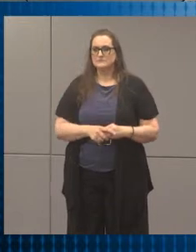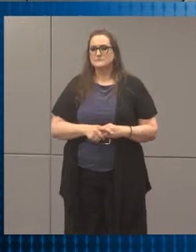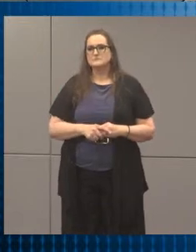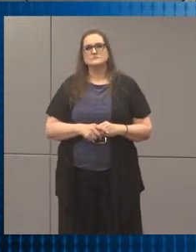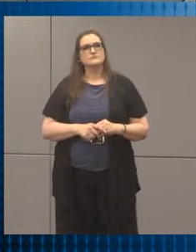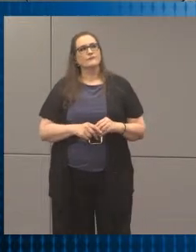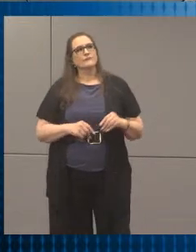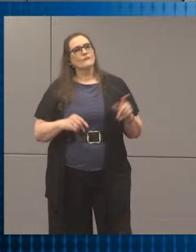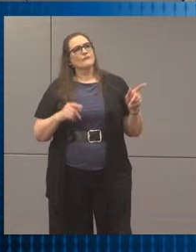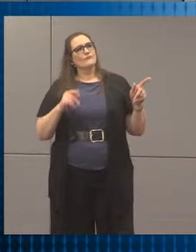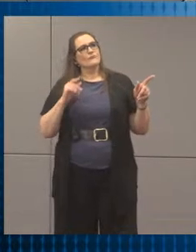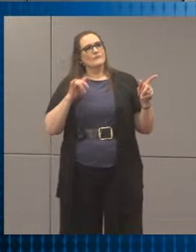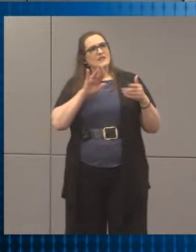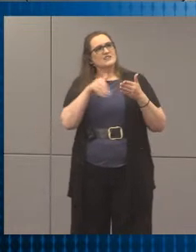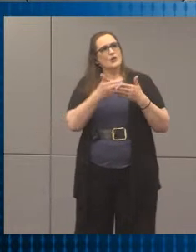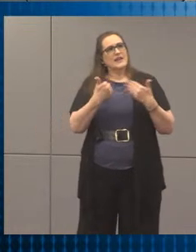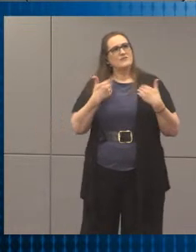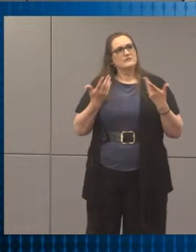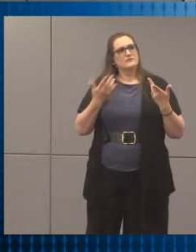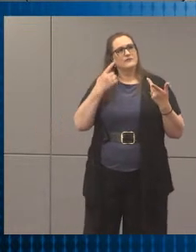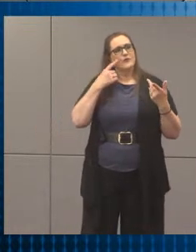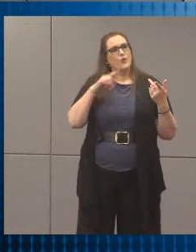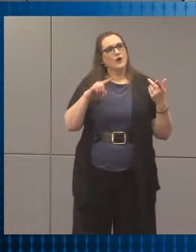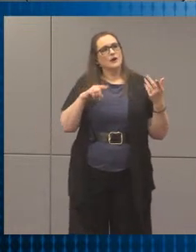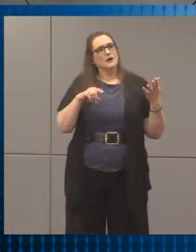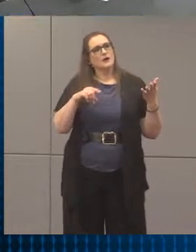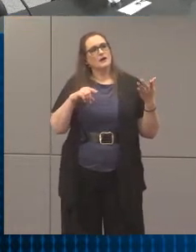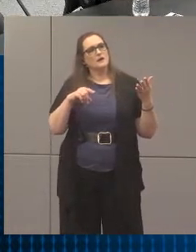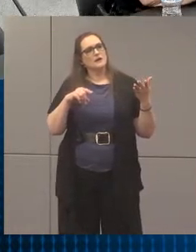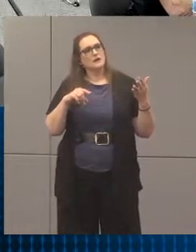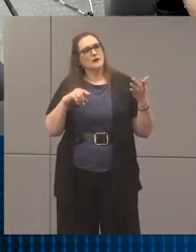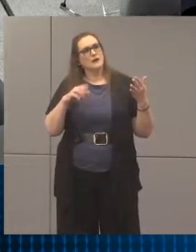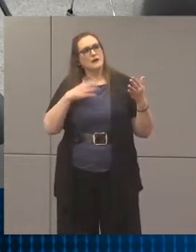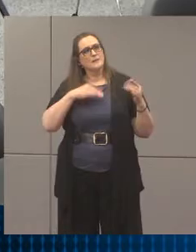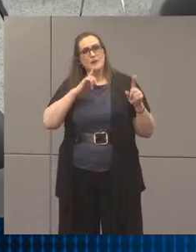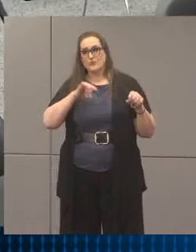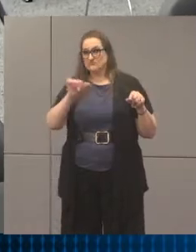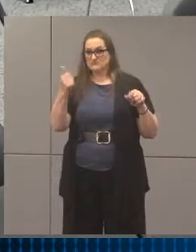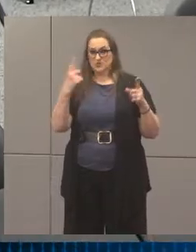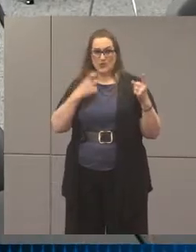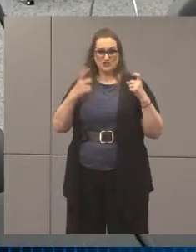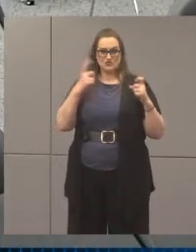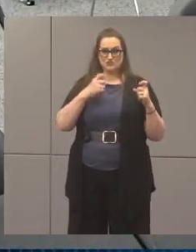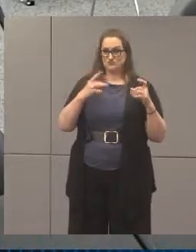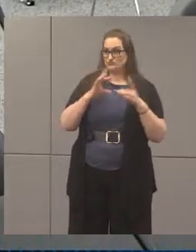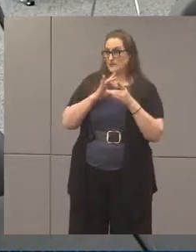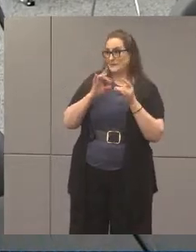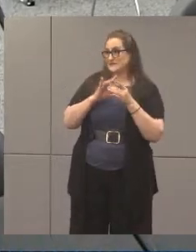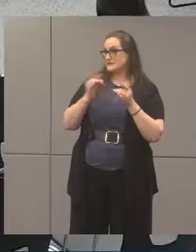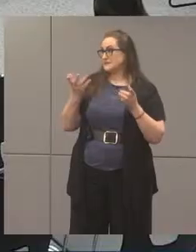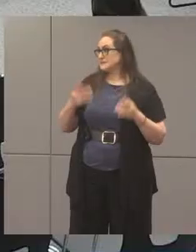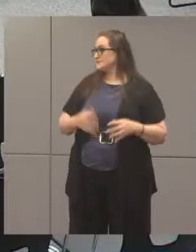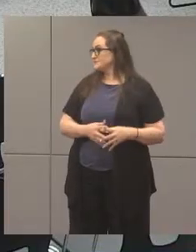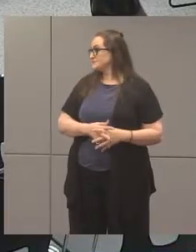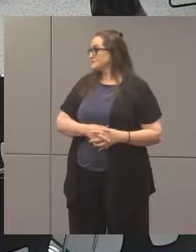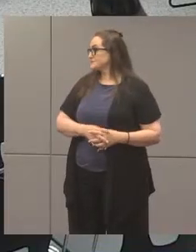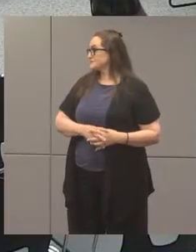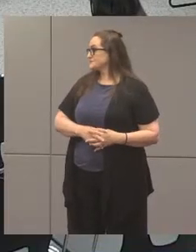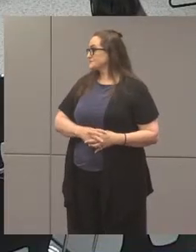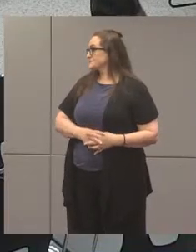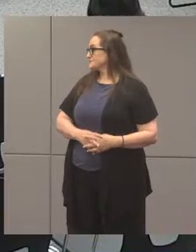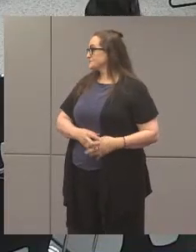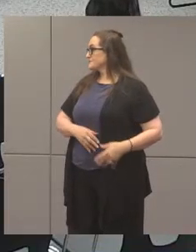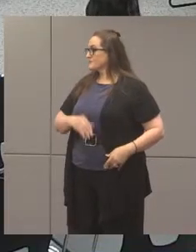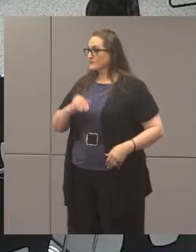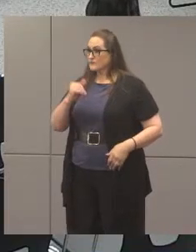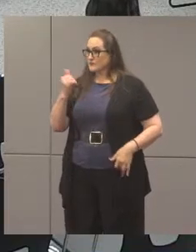And that's all I have for my report. Does anybody have any questions or comments? Are